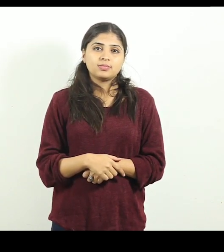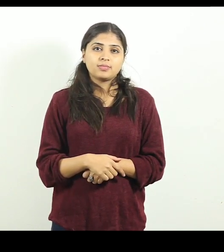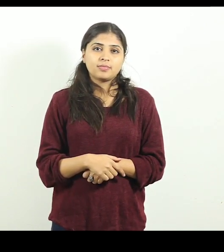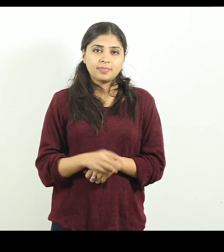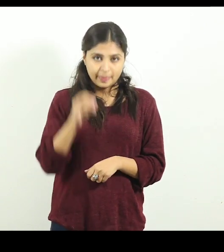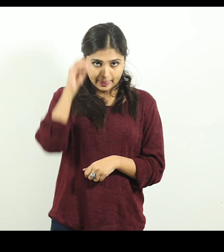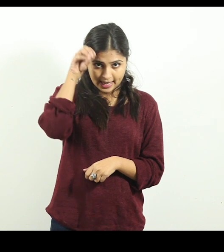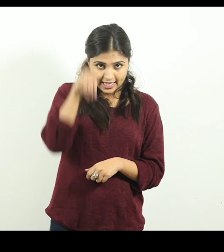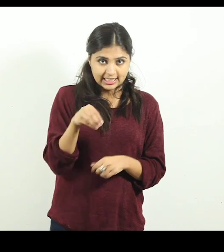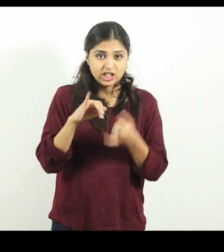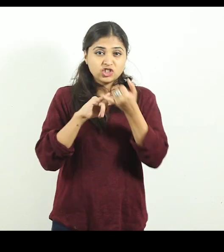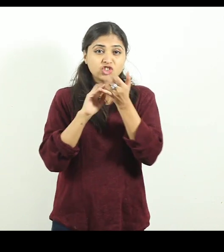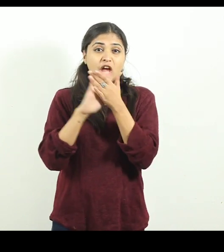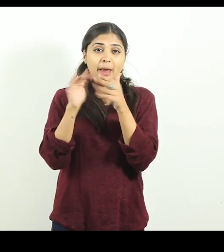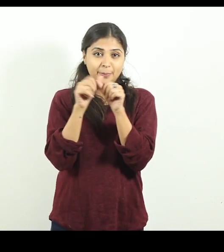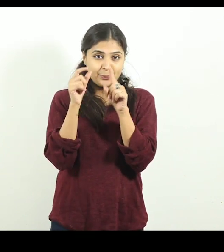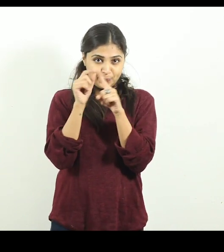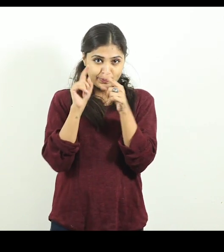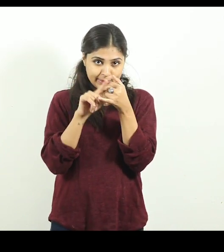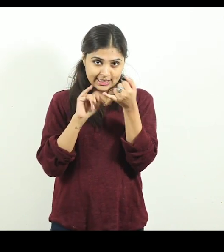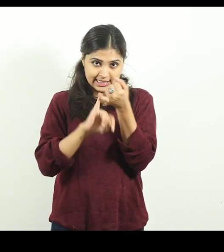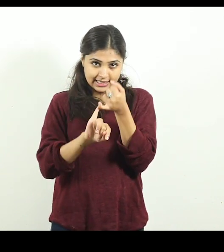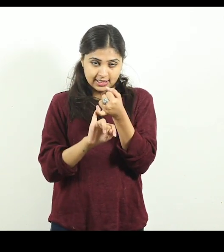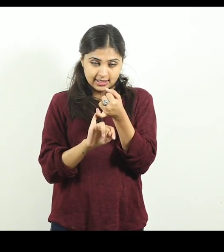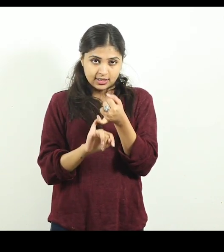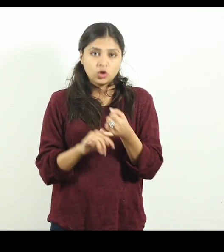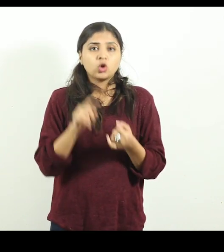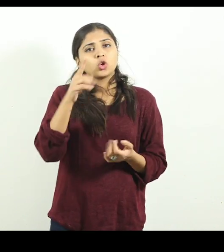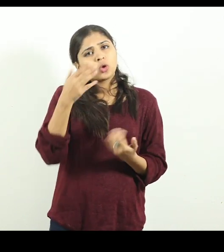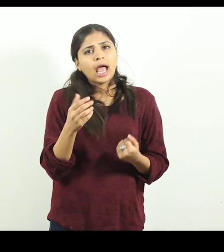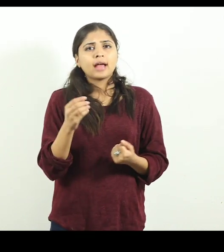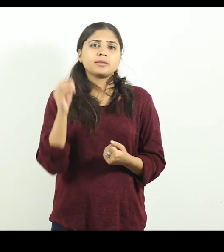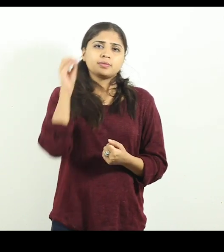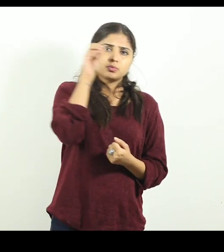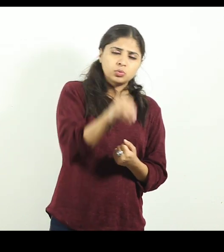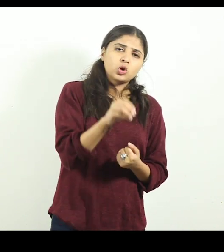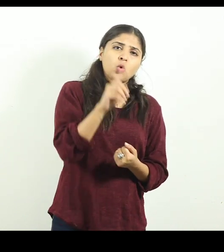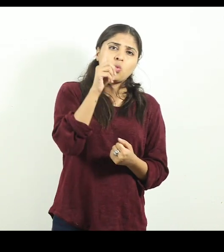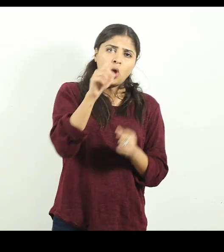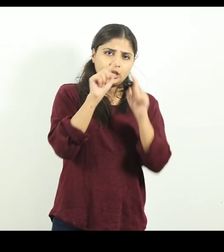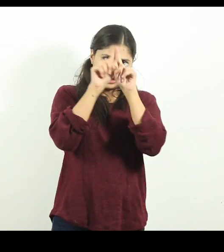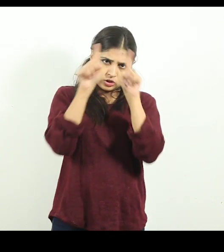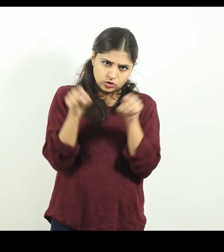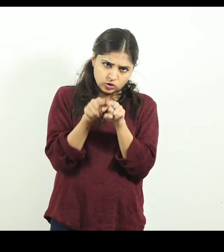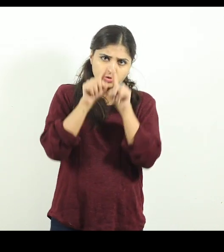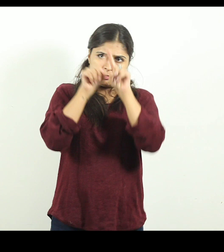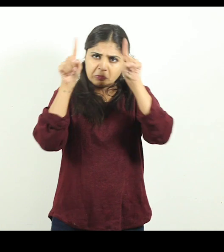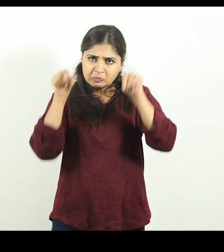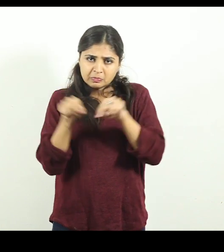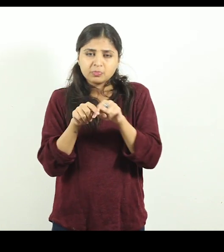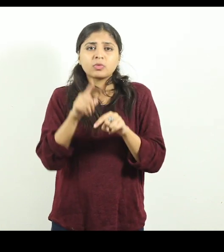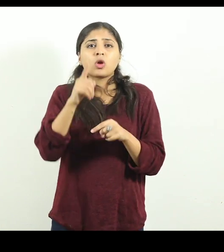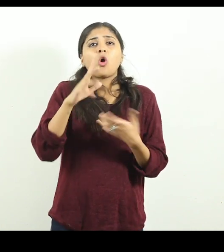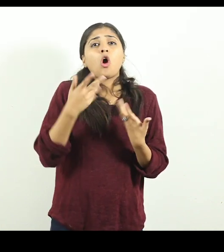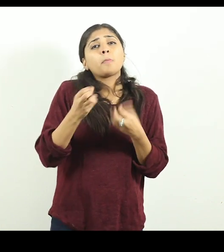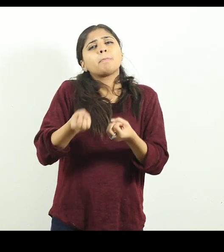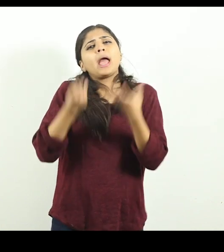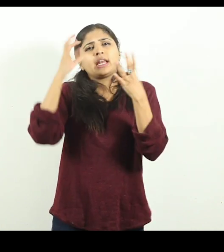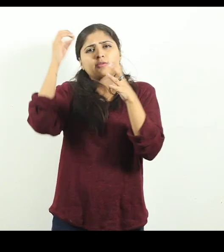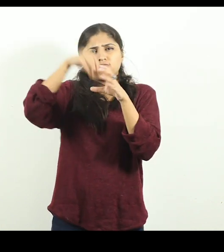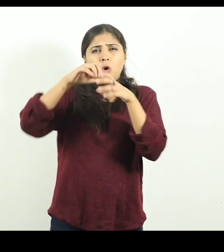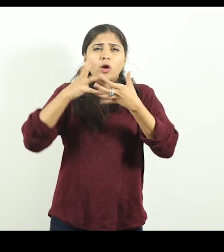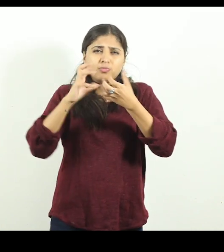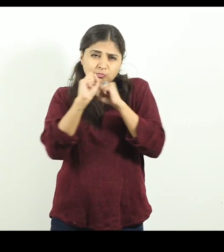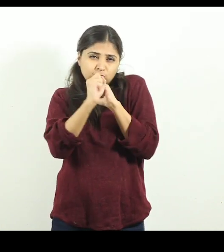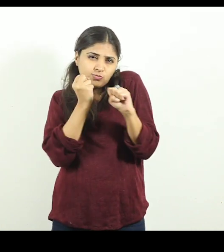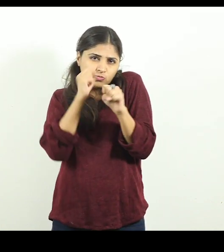Working with graphics. Inserting shape. You can add one shape to your file or combine multiple shapes